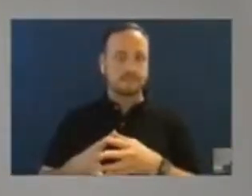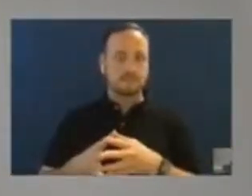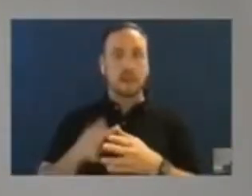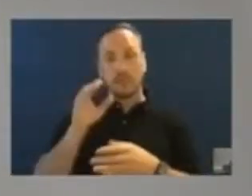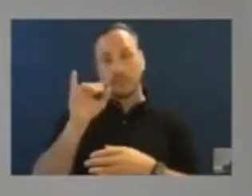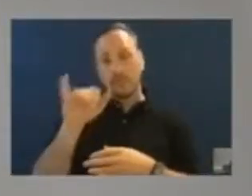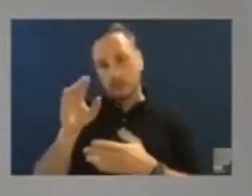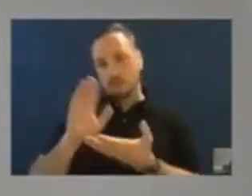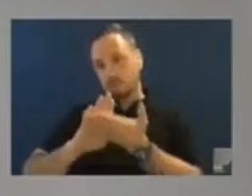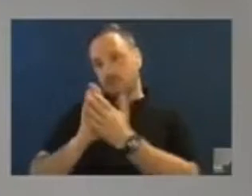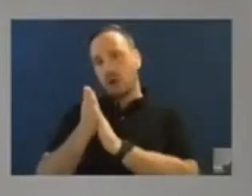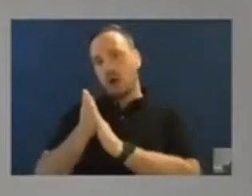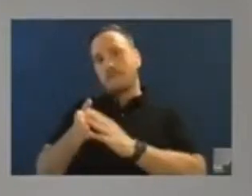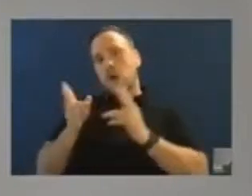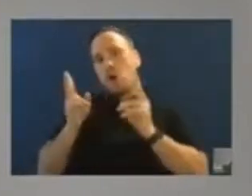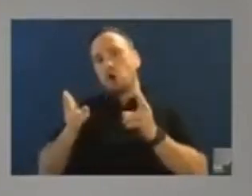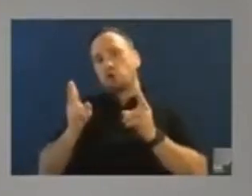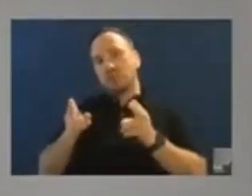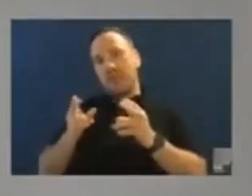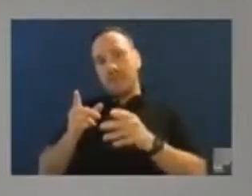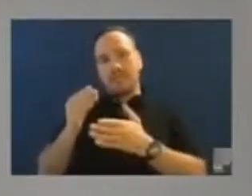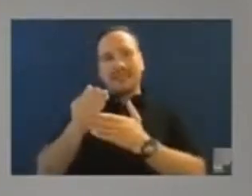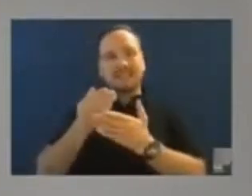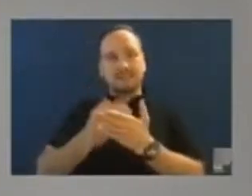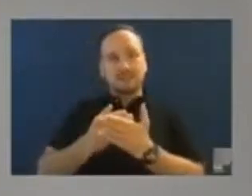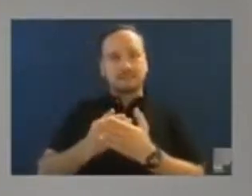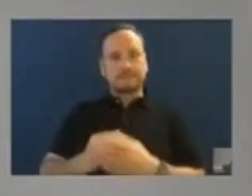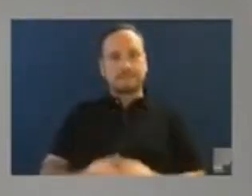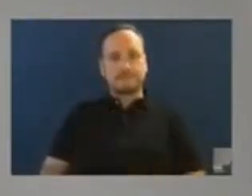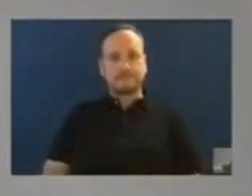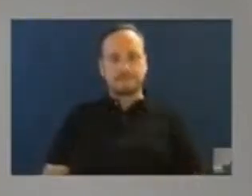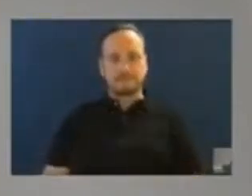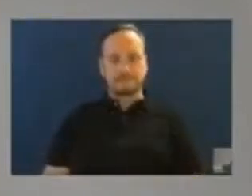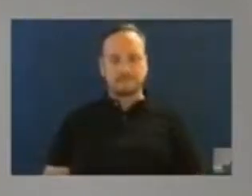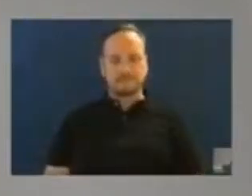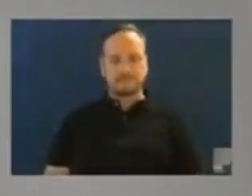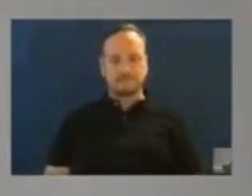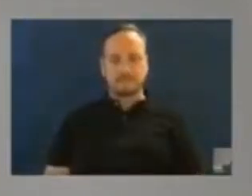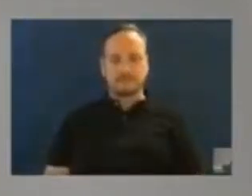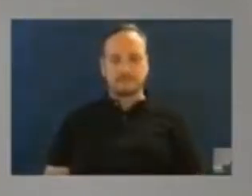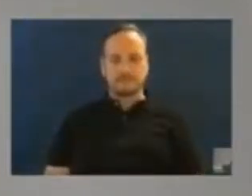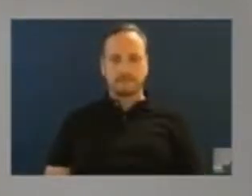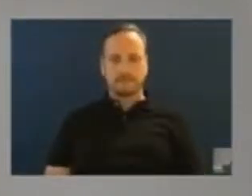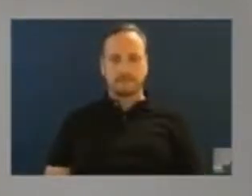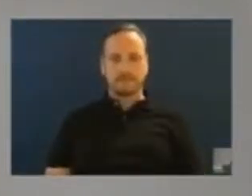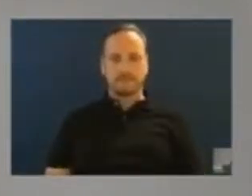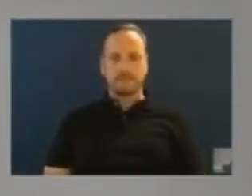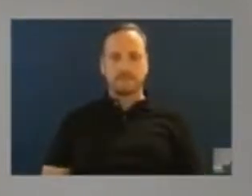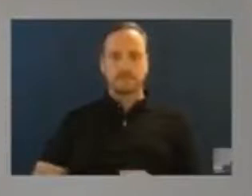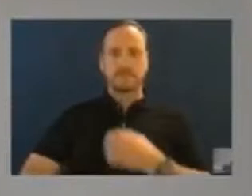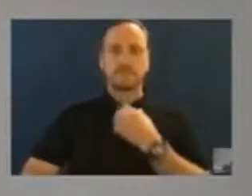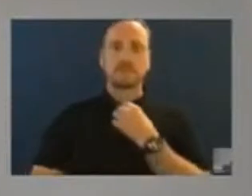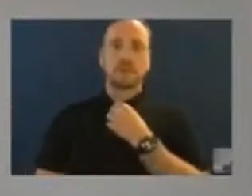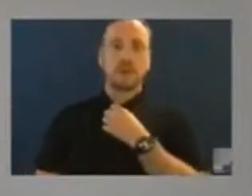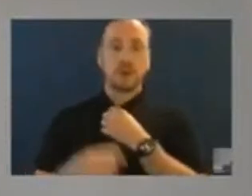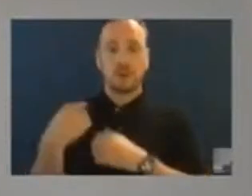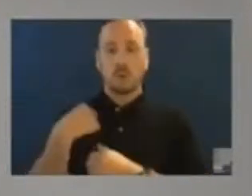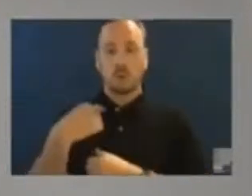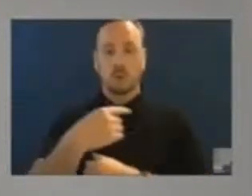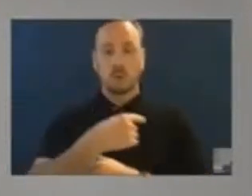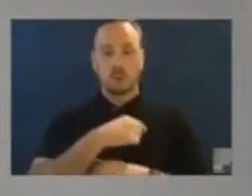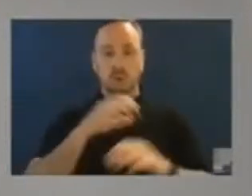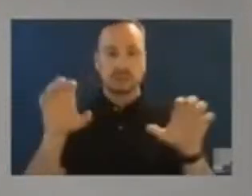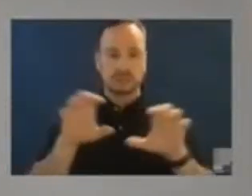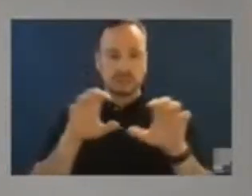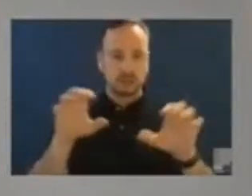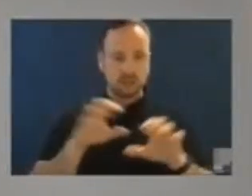assessing these as they're coming in, Mr. Strain, and making certain that we are going through those. We did an assessment, I did an analysis with